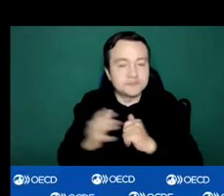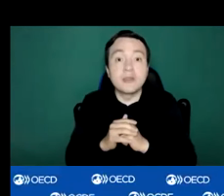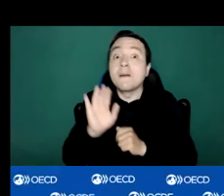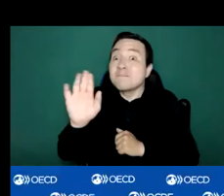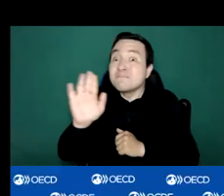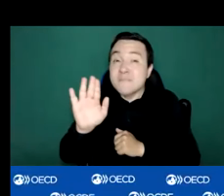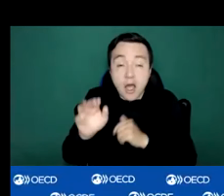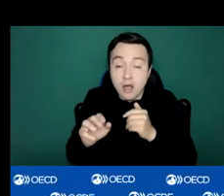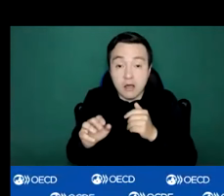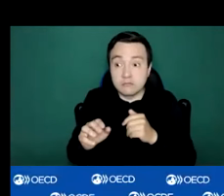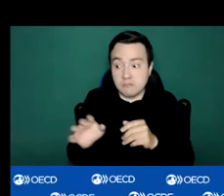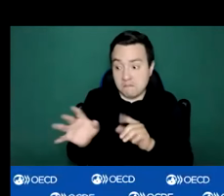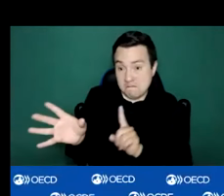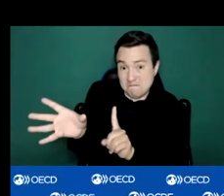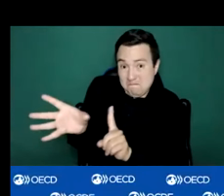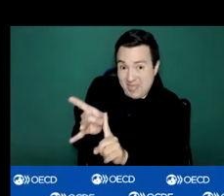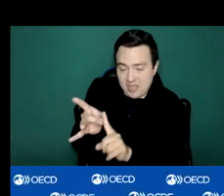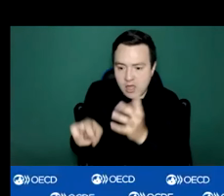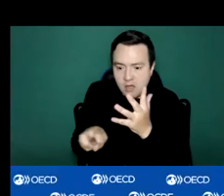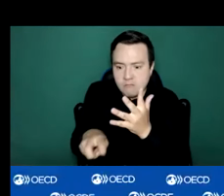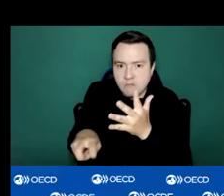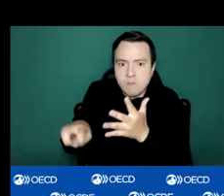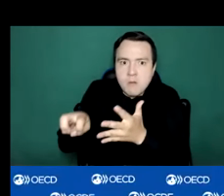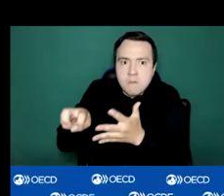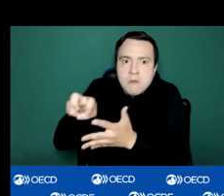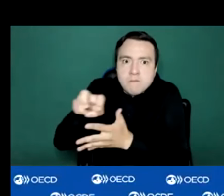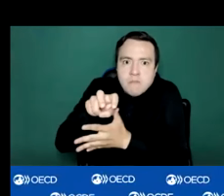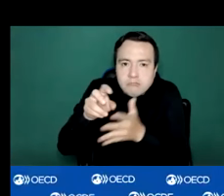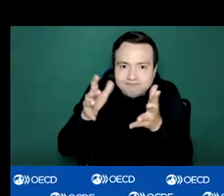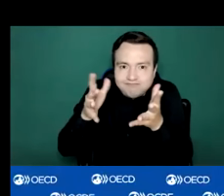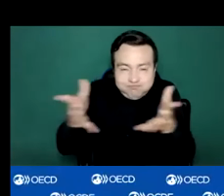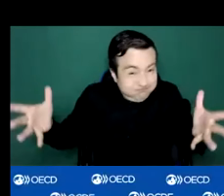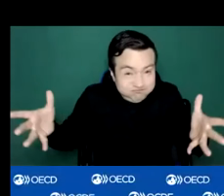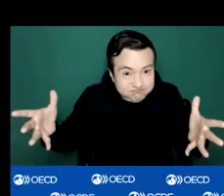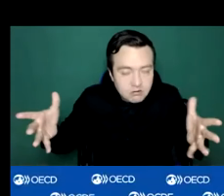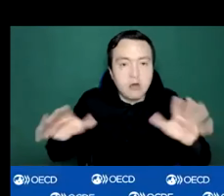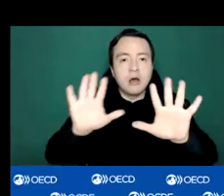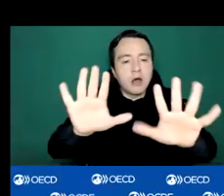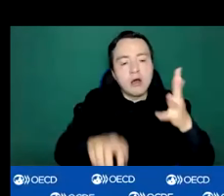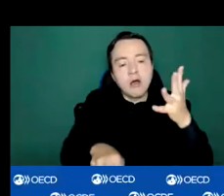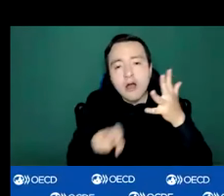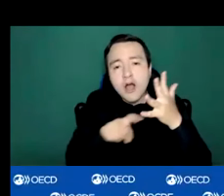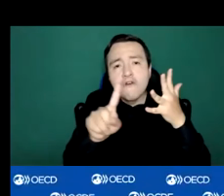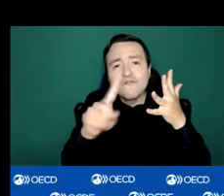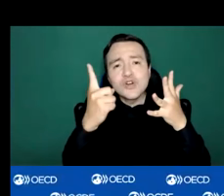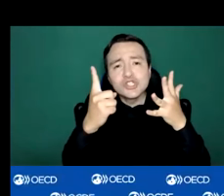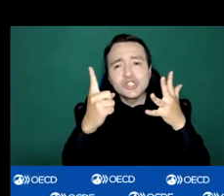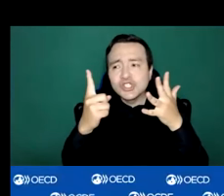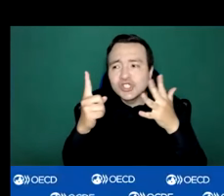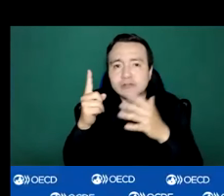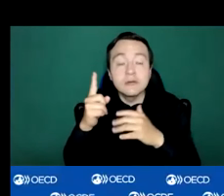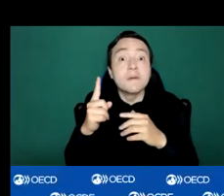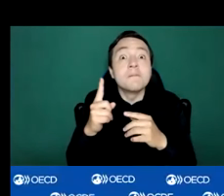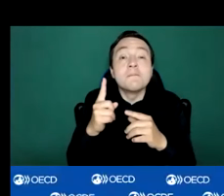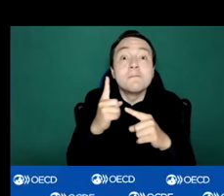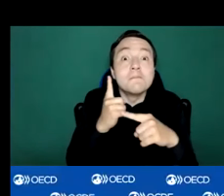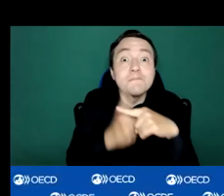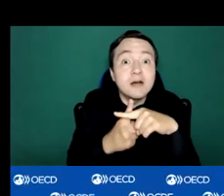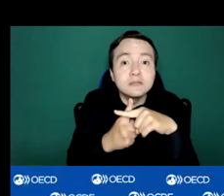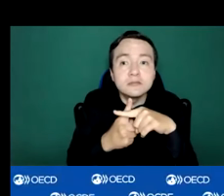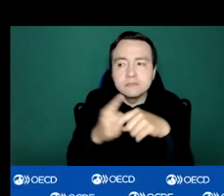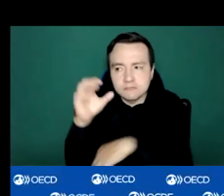primary care could have in even the tracking and tracing of the COVID patients, caring for the mild